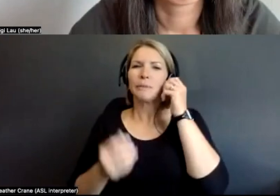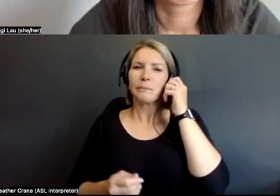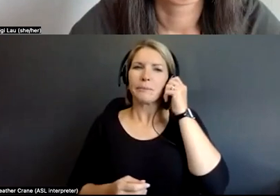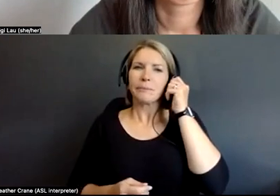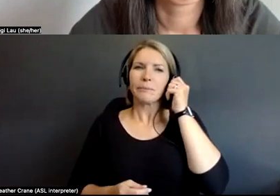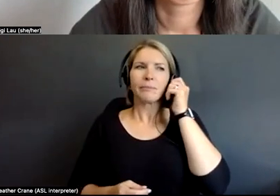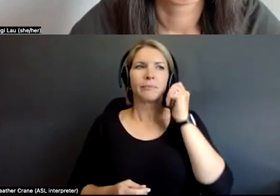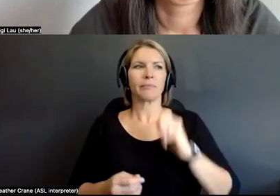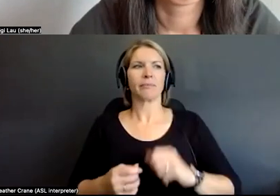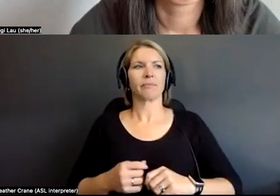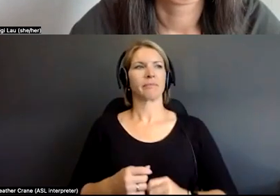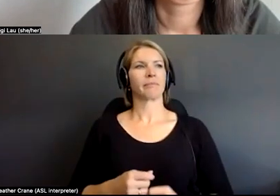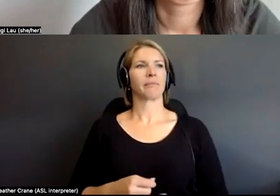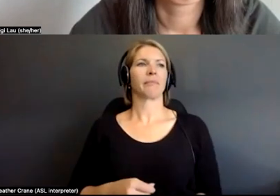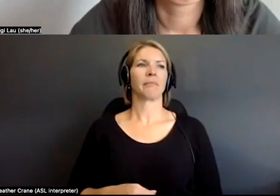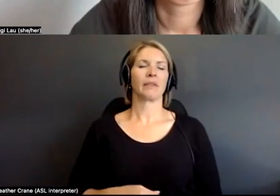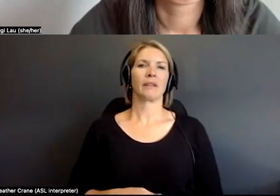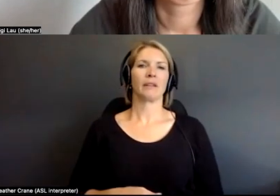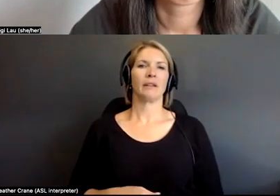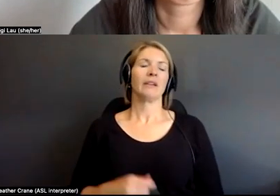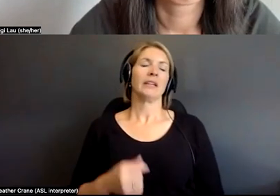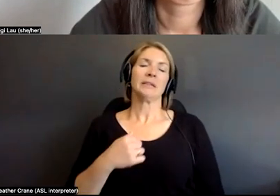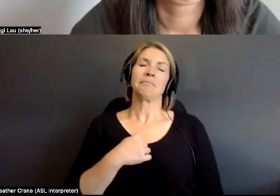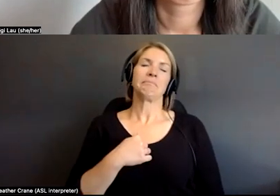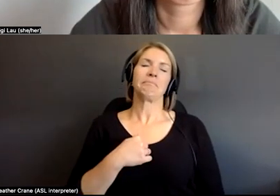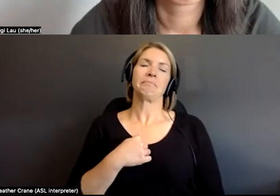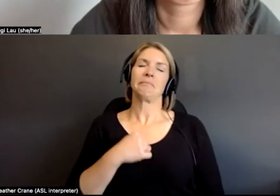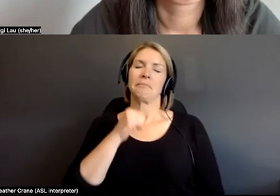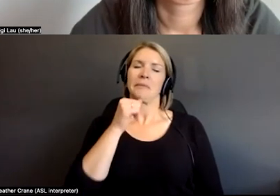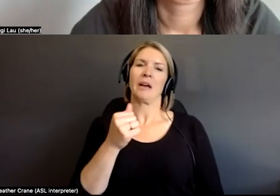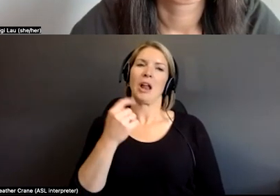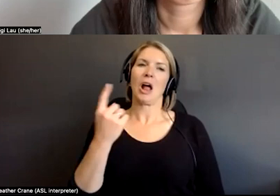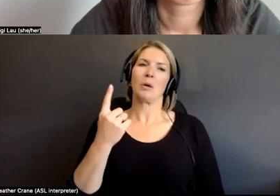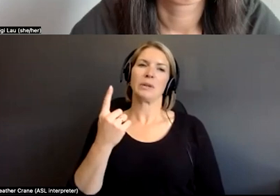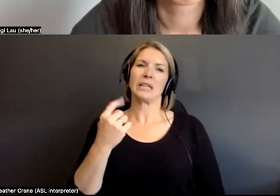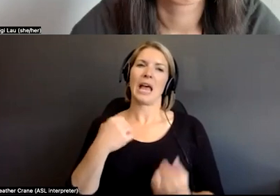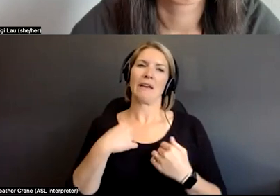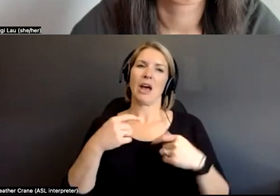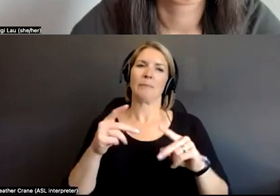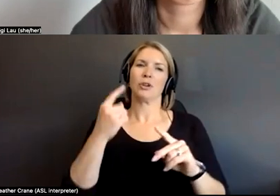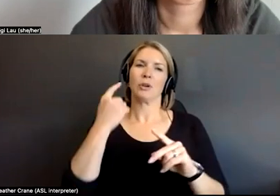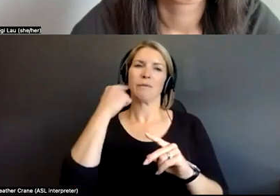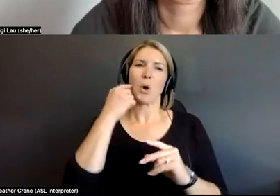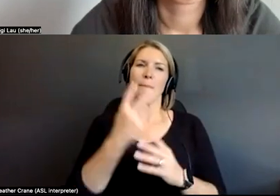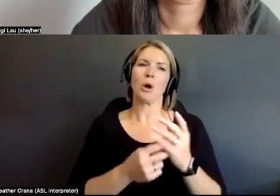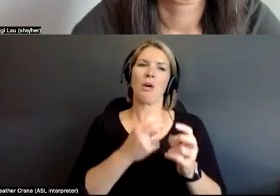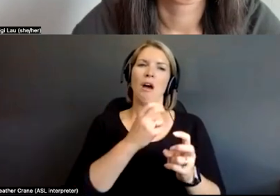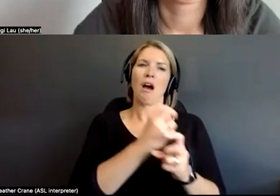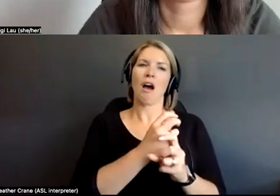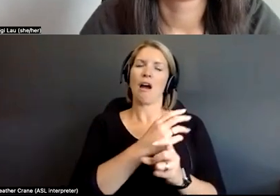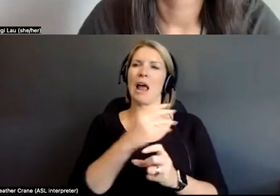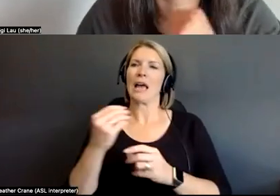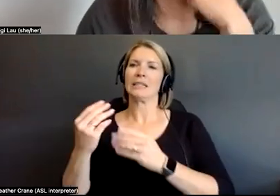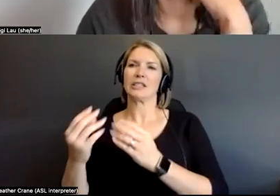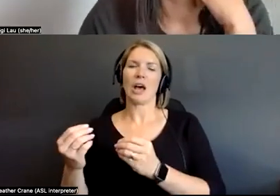that much about it because I typically don't have an opportunity to do both a paperback and a hardcover. Right. But everything you guys are saying makes total sense.